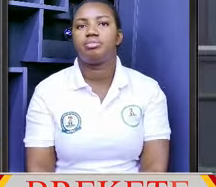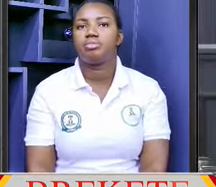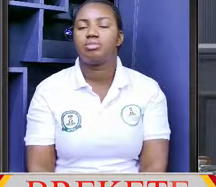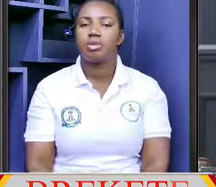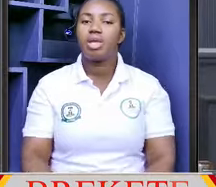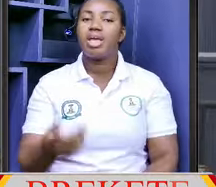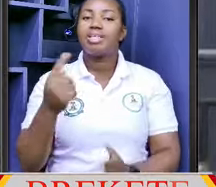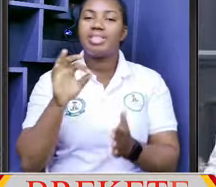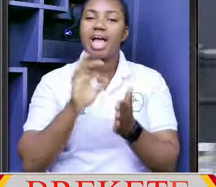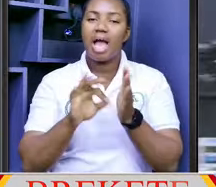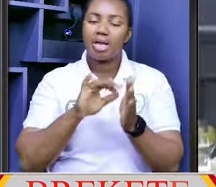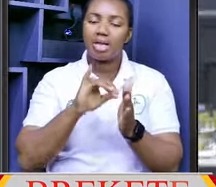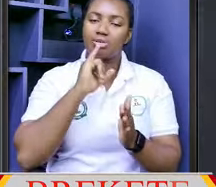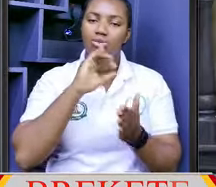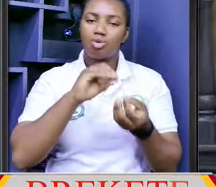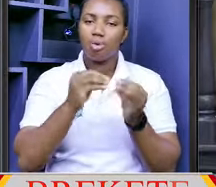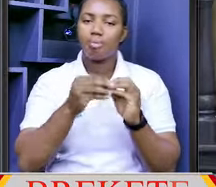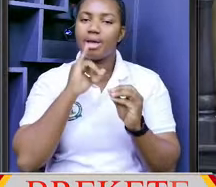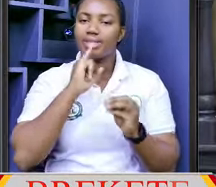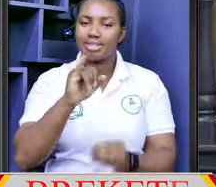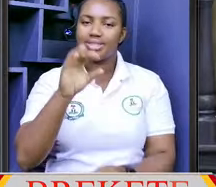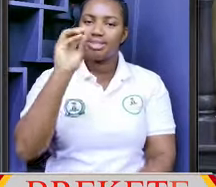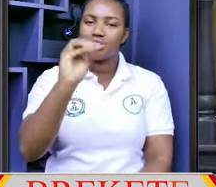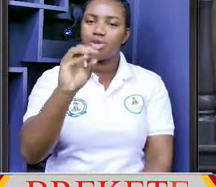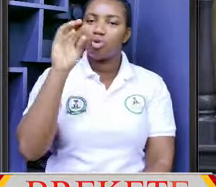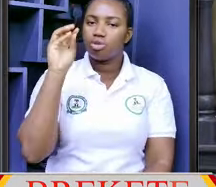The account number now